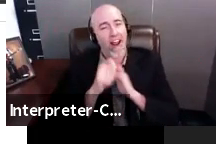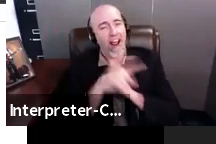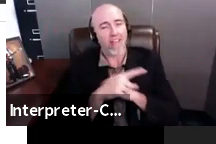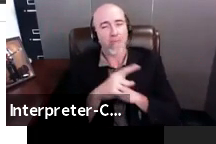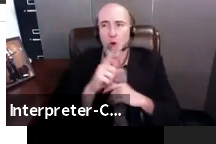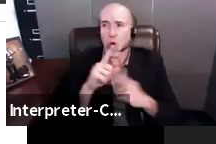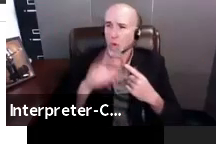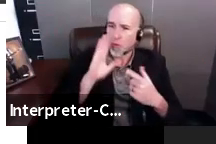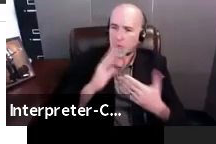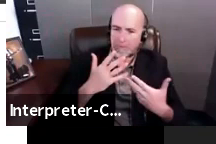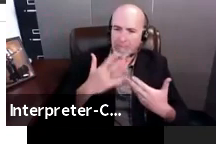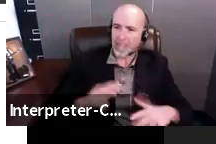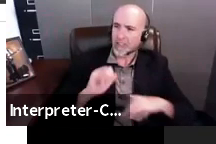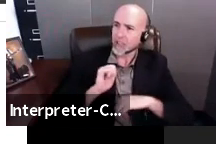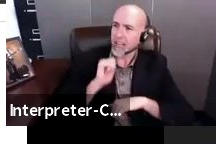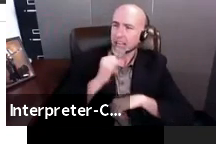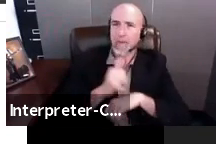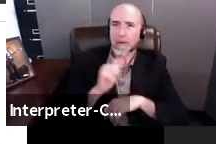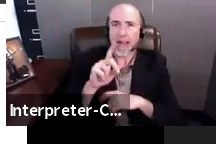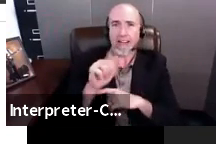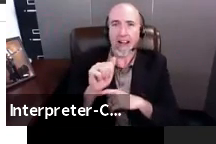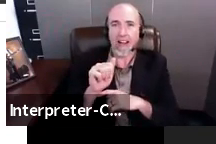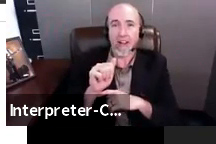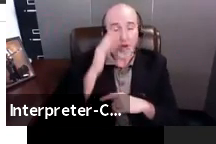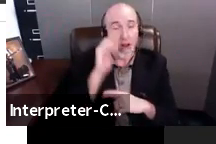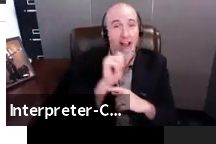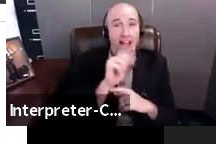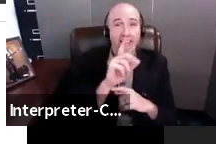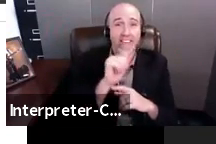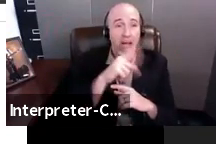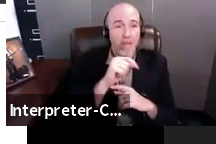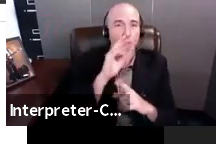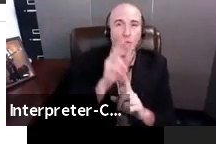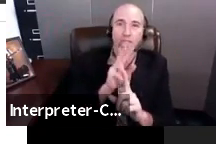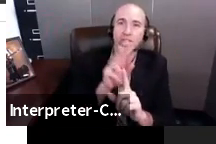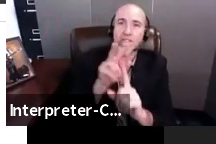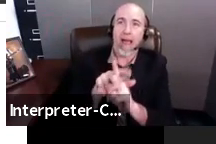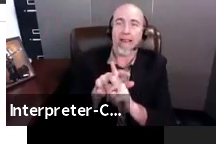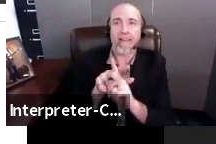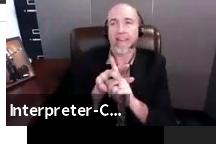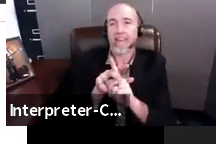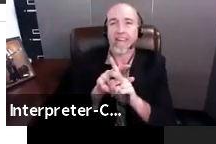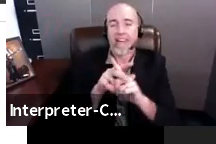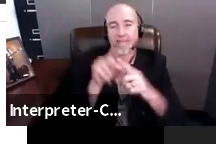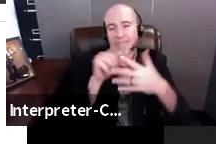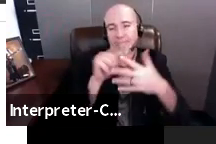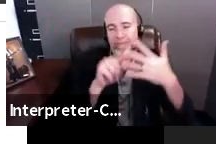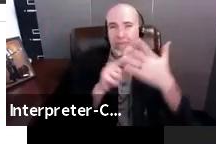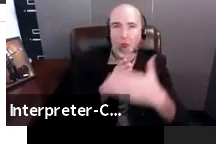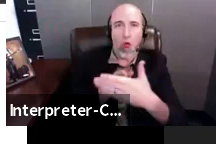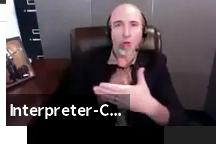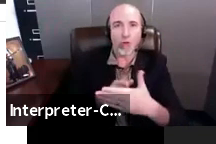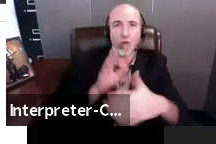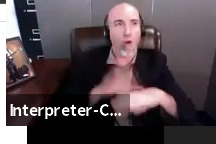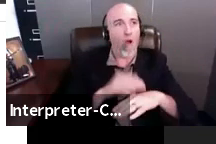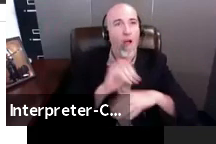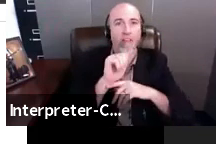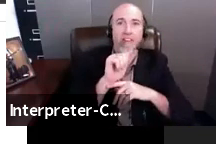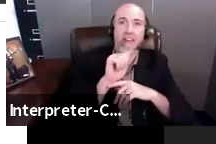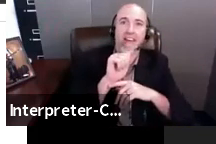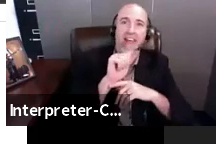ADA. There used to be a tradition where ADAPT would file X number of lawsuits on the anniversary of the